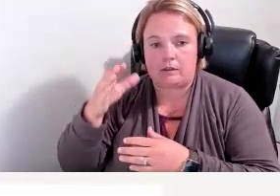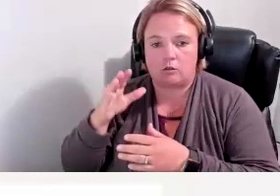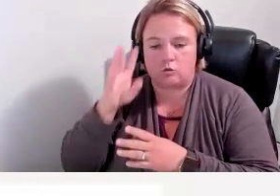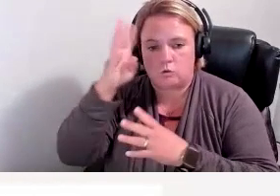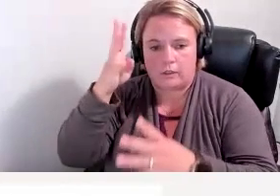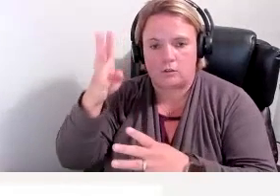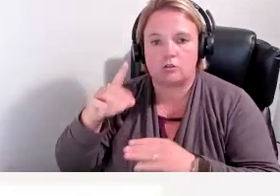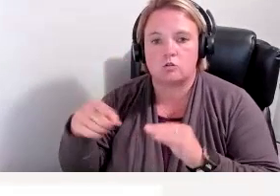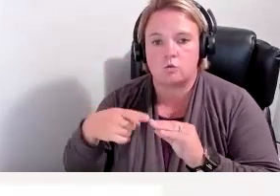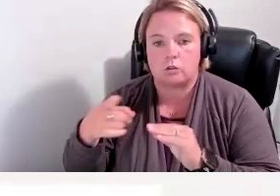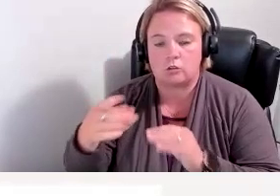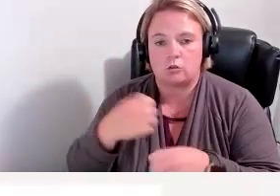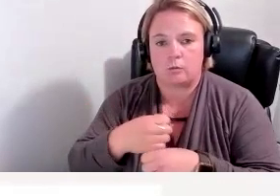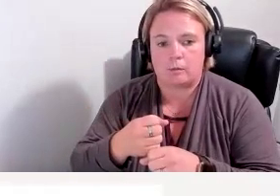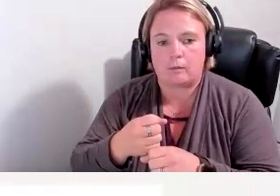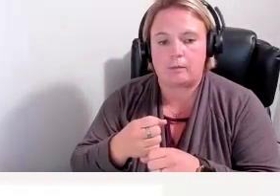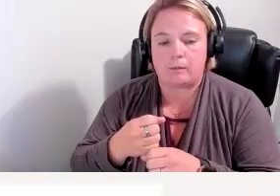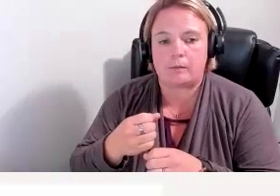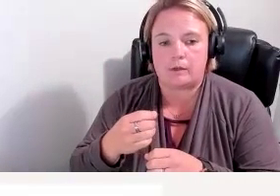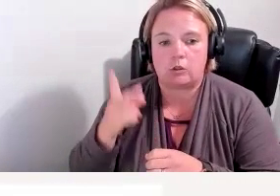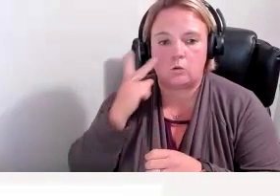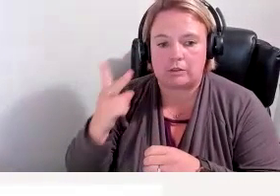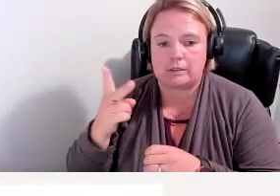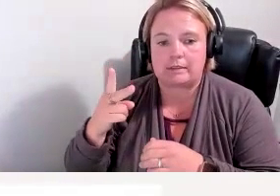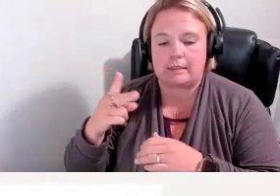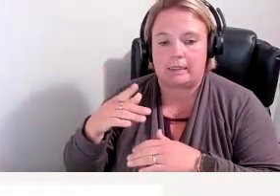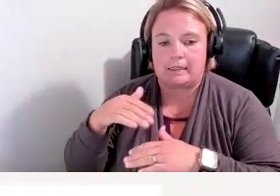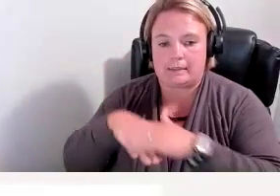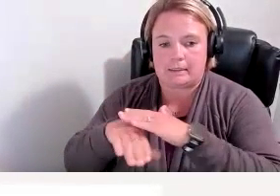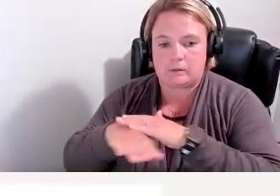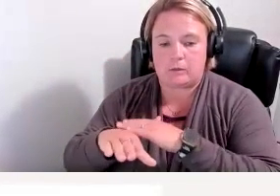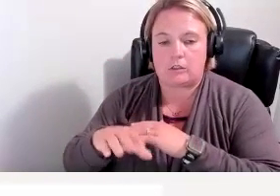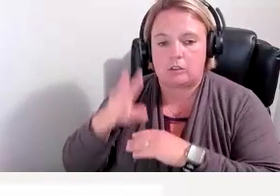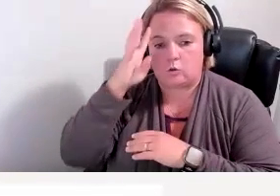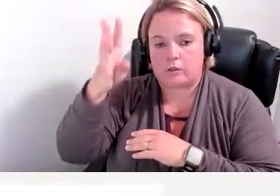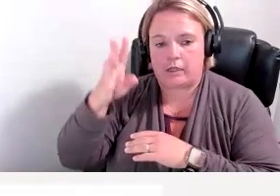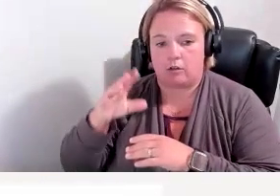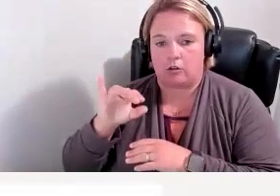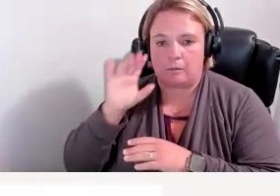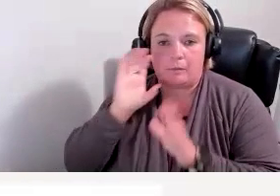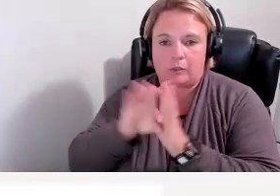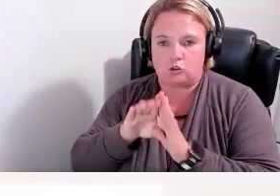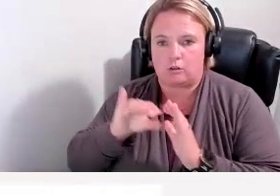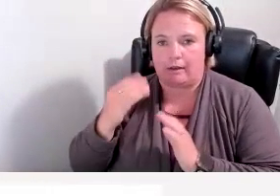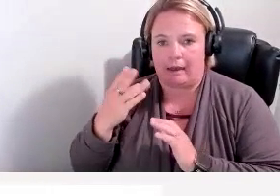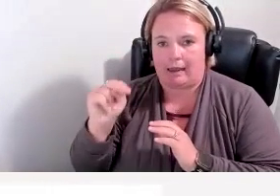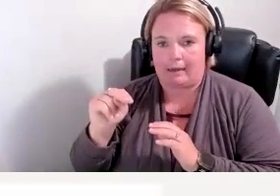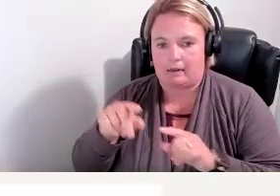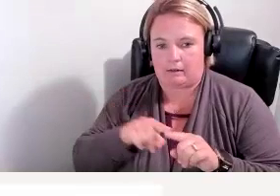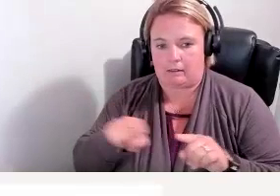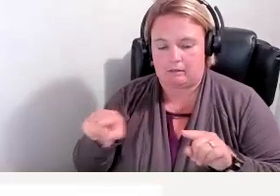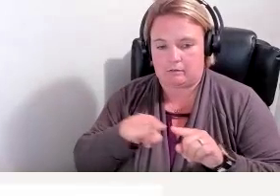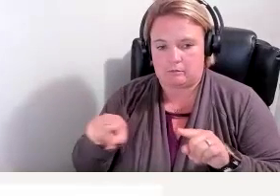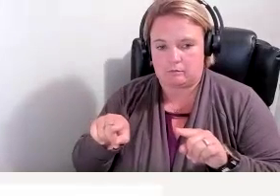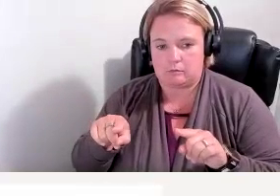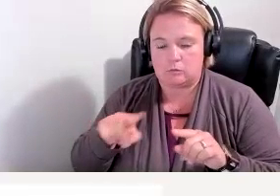an assignment, you'll see the accessibility checker icon at the bottom there. And as